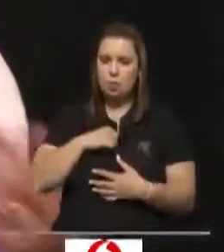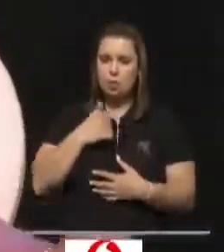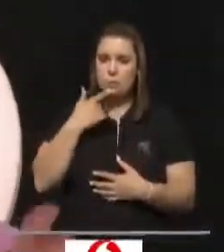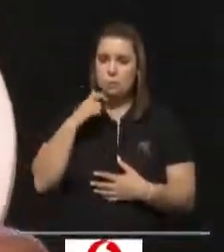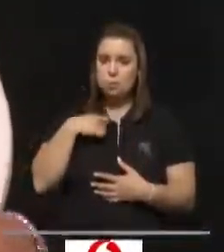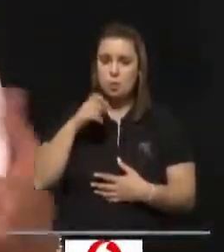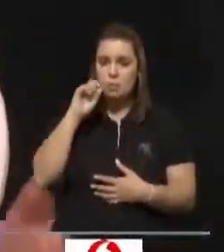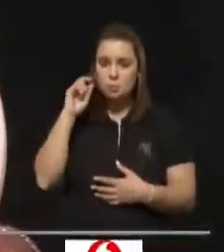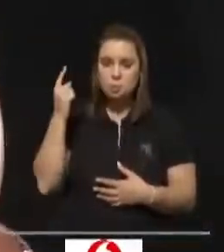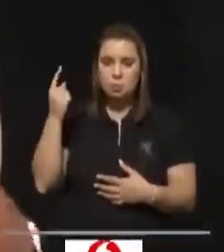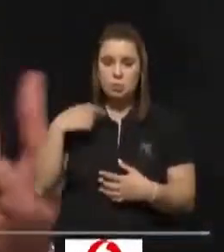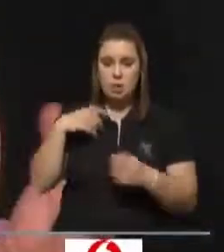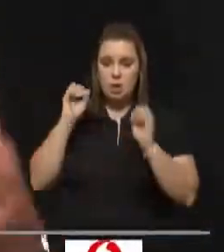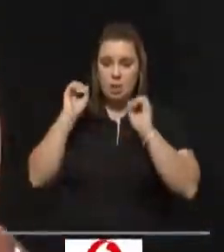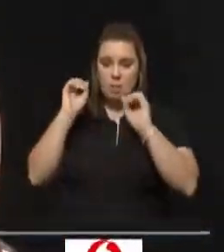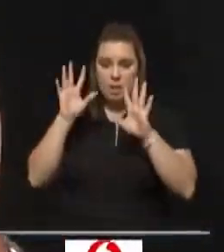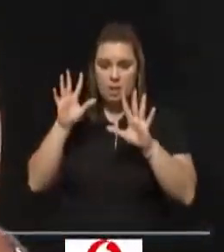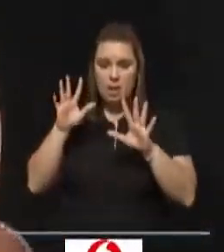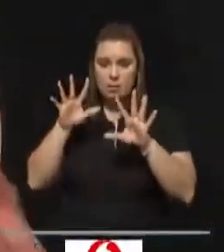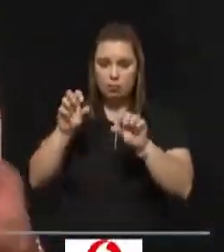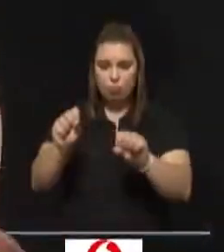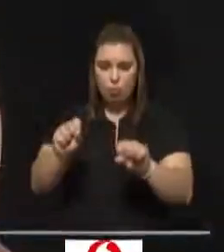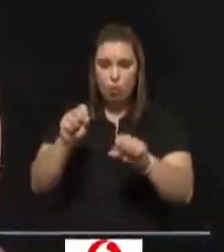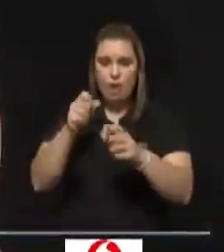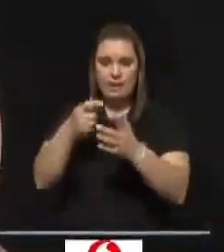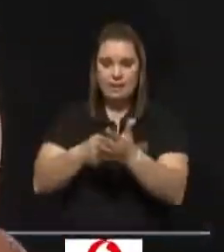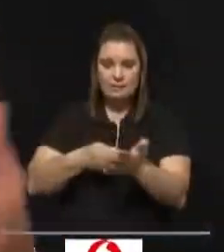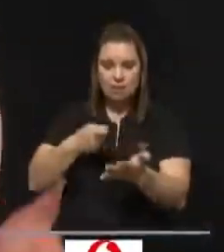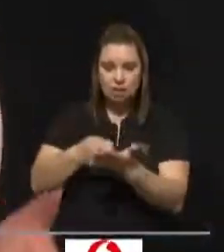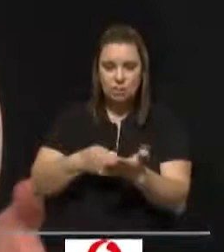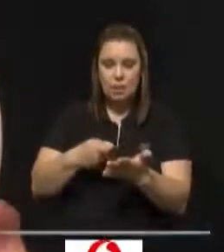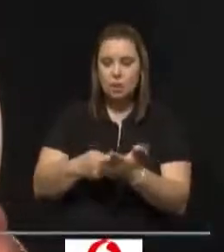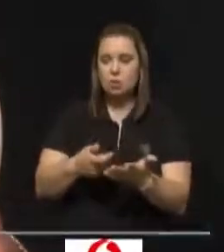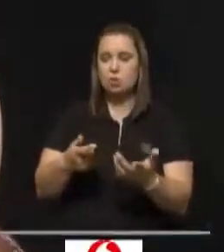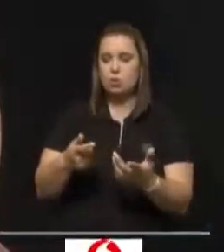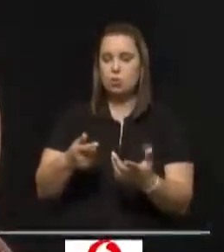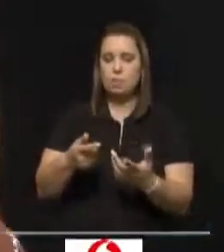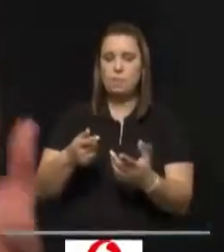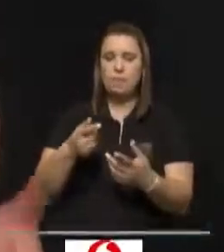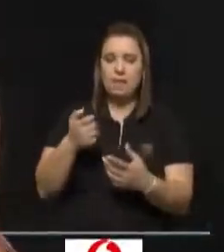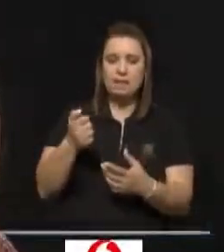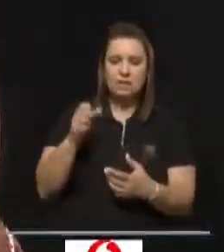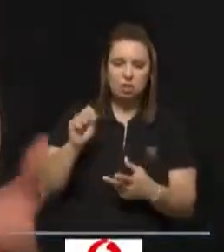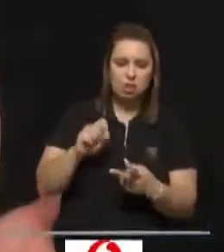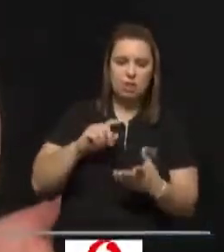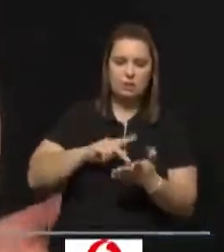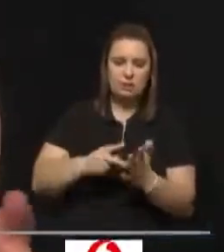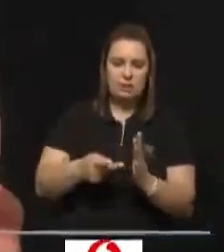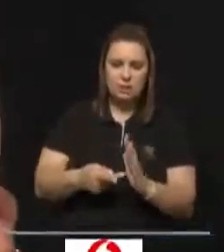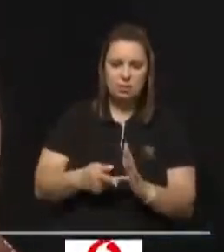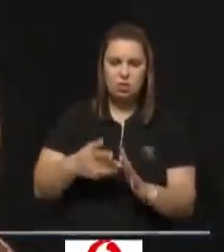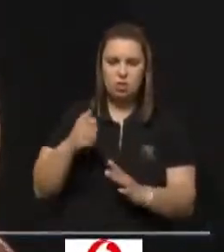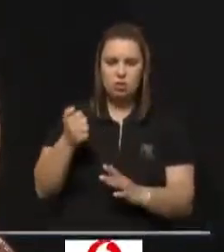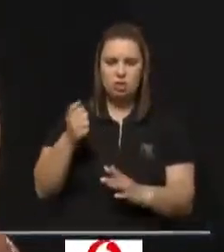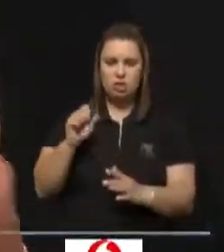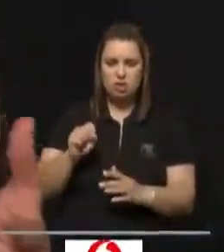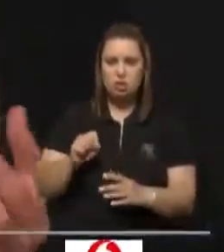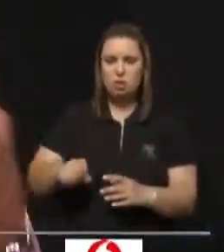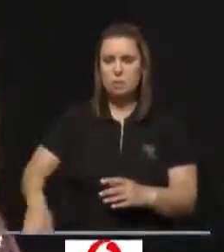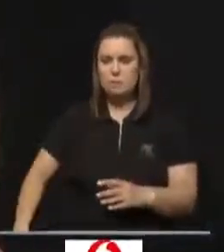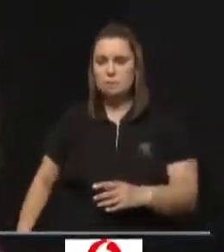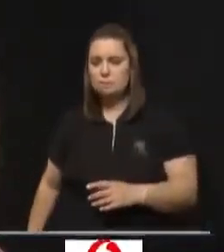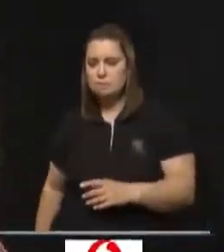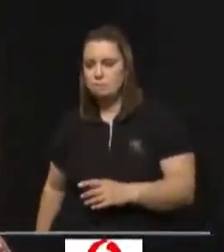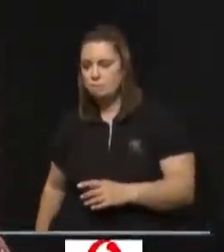that we couldn't be the first to launch and to capture investment in the use of 5G and